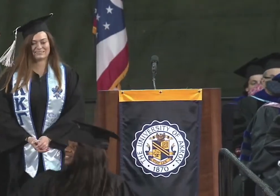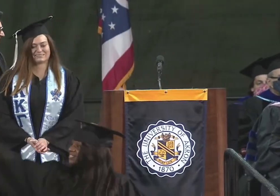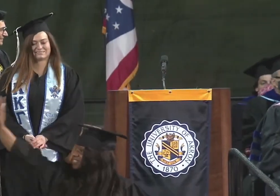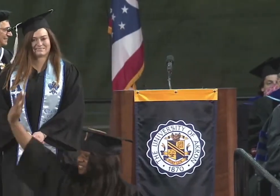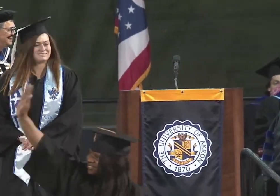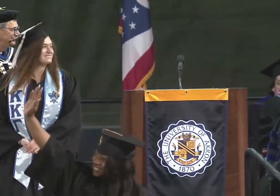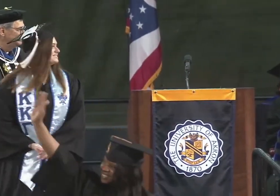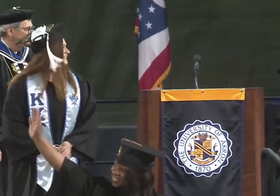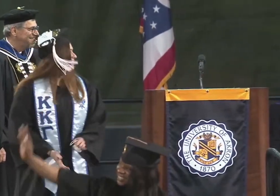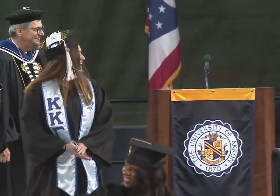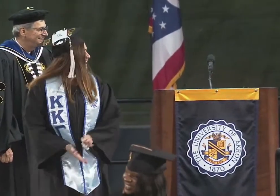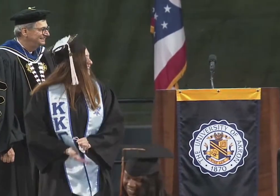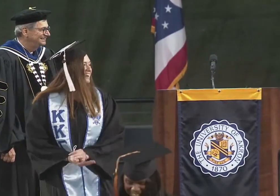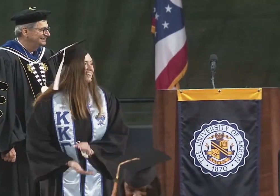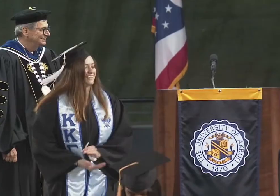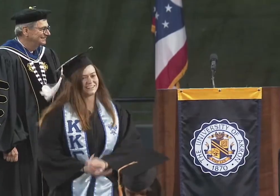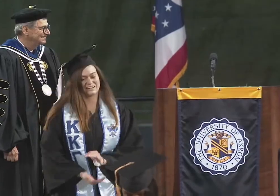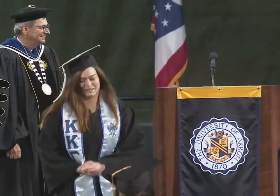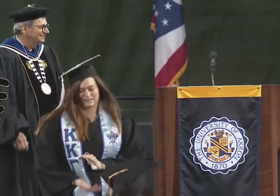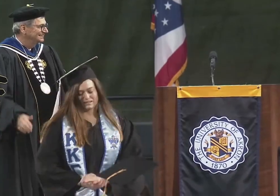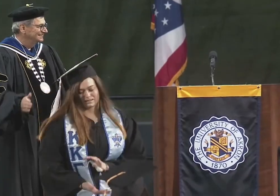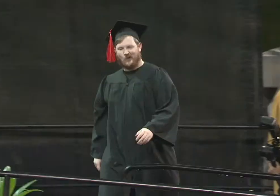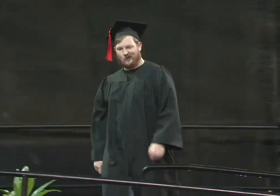Brian J. English.